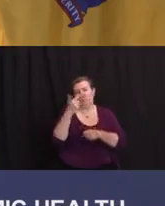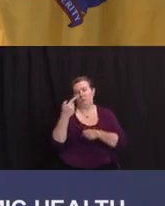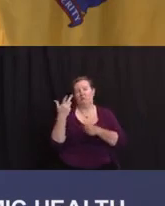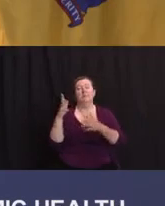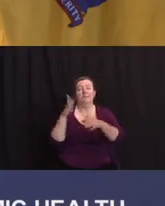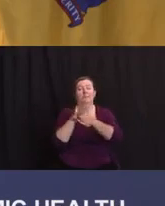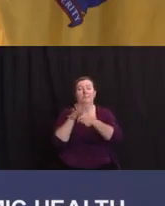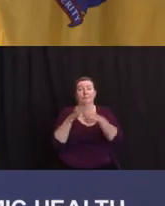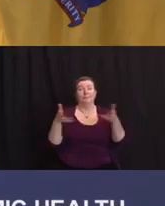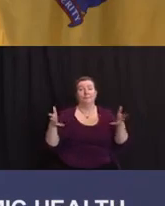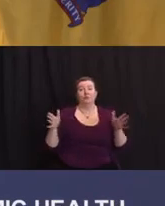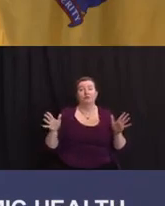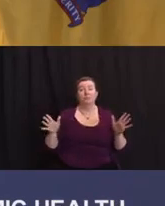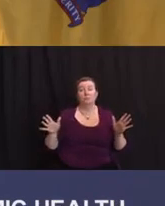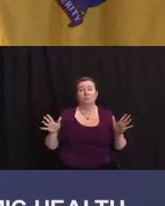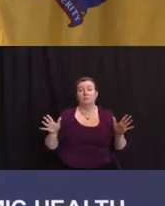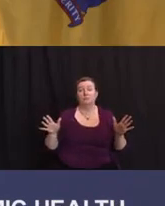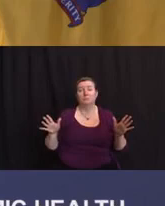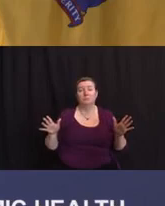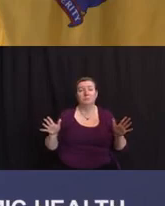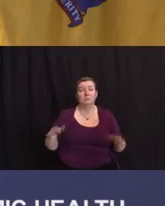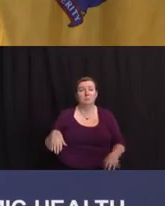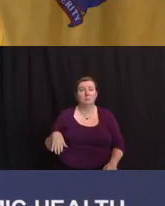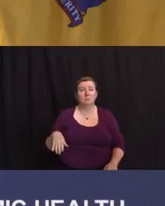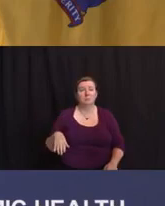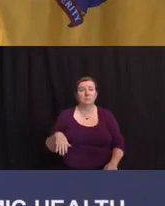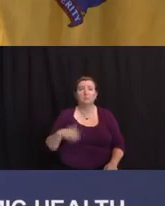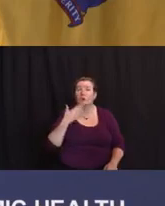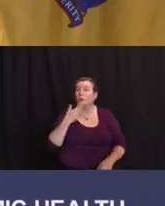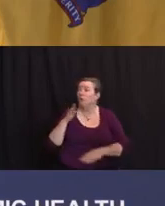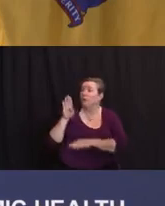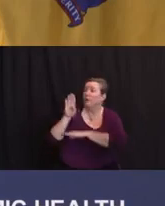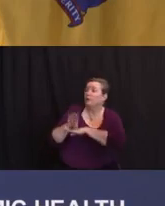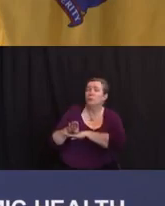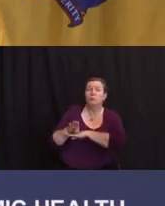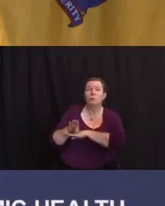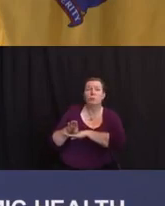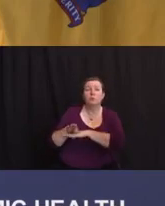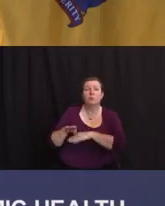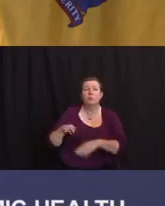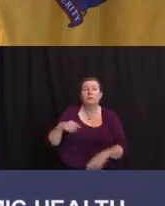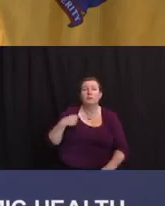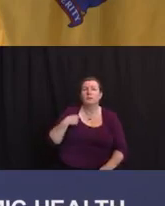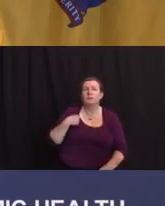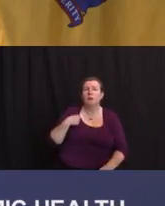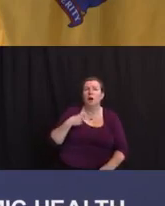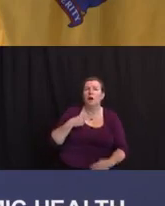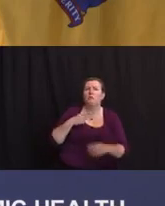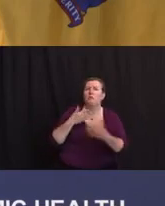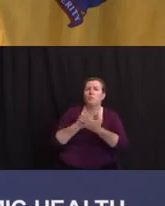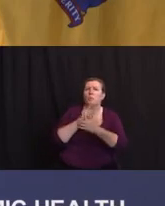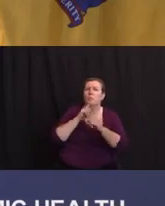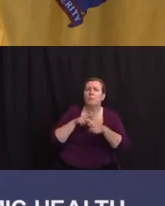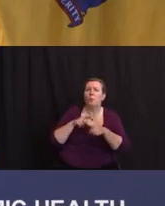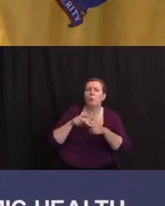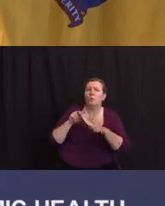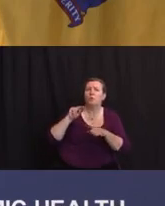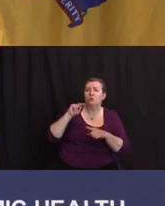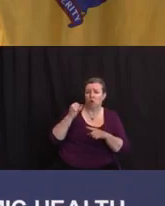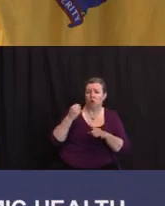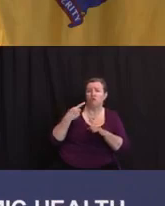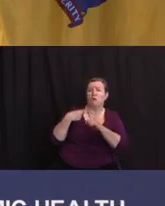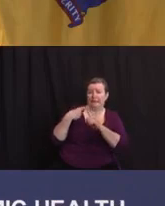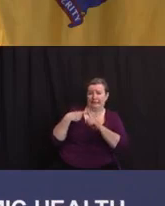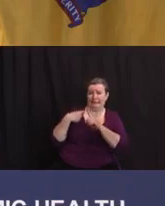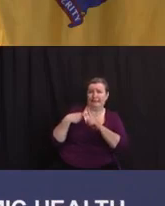and welcome. Good afternoon. Hello. Governor, a new report finds that New Jersey's rental market is the 6th most expensive